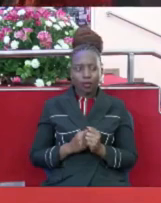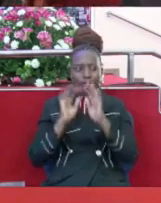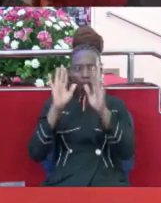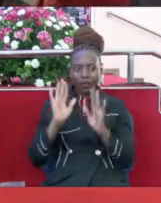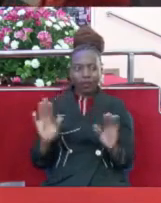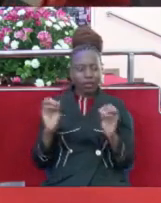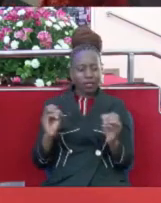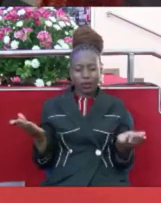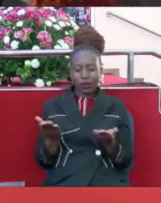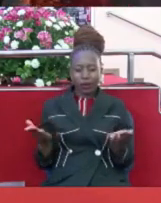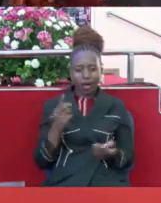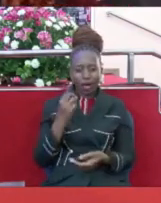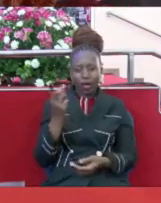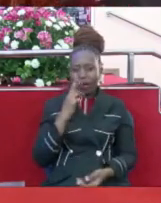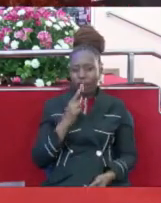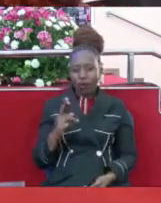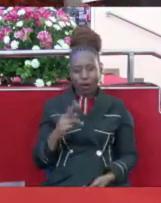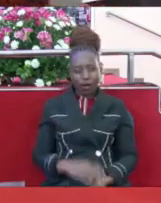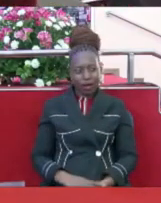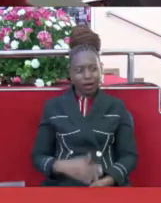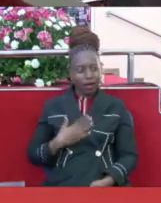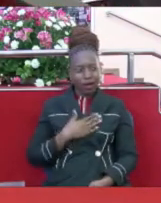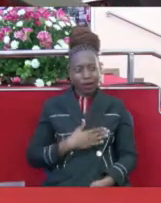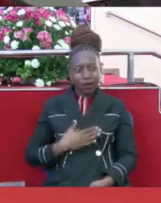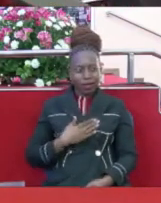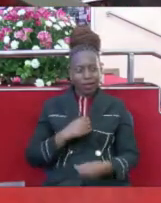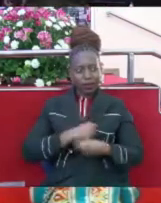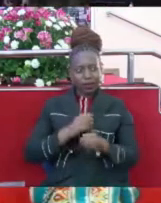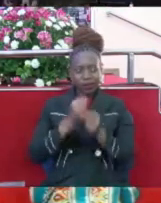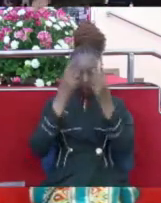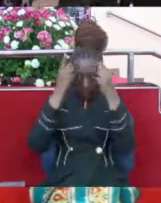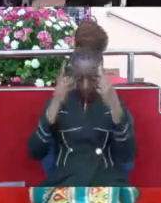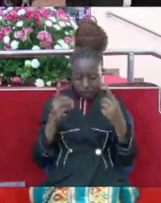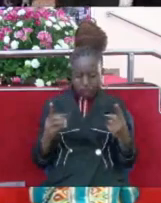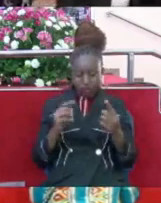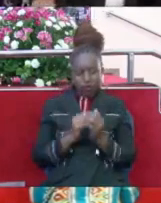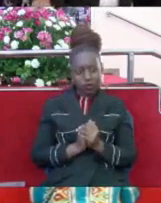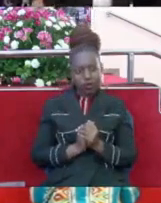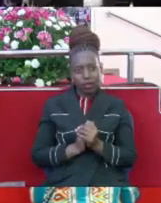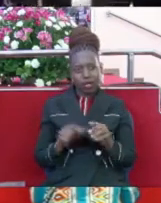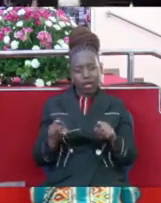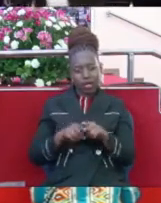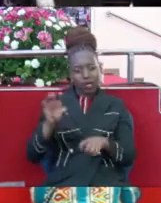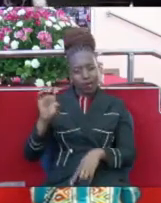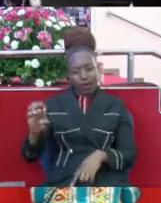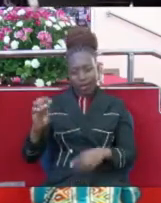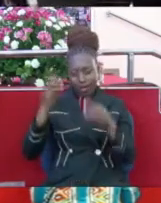sehemu ya juu na pale ya ukanda. Oh yes, just make a point, make a decision. Amua sasa. Like Elisha made a